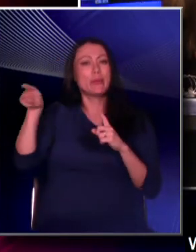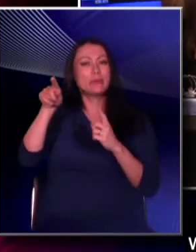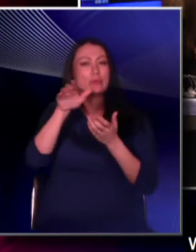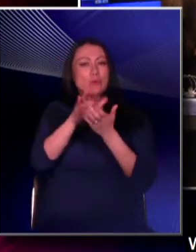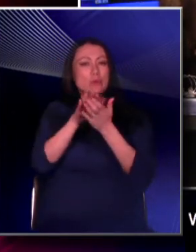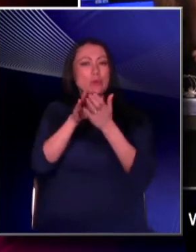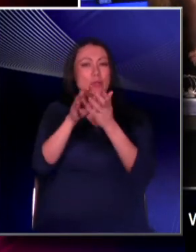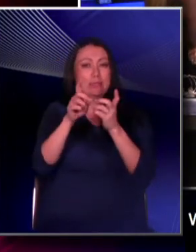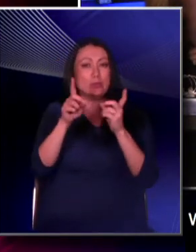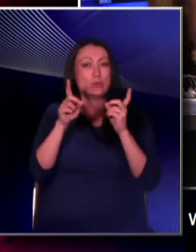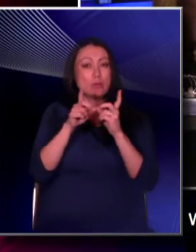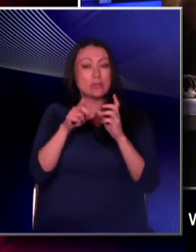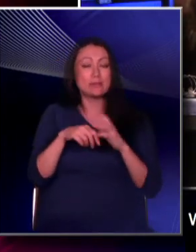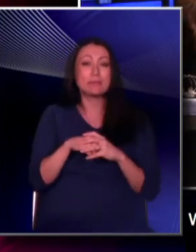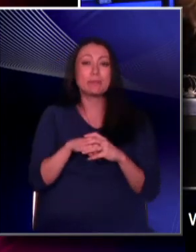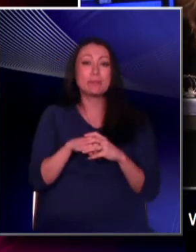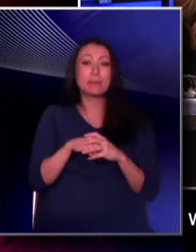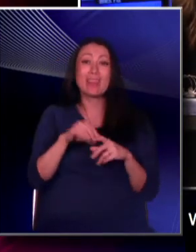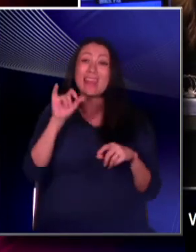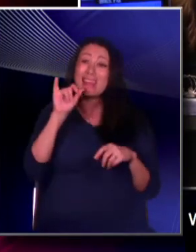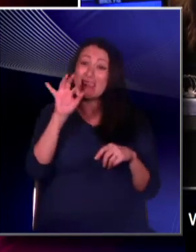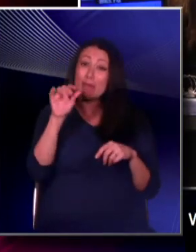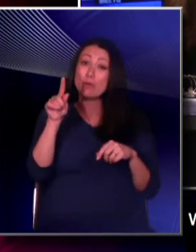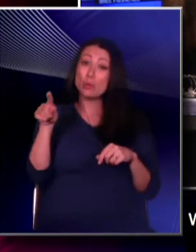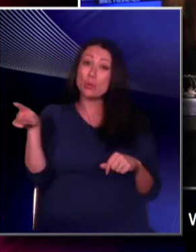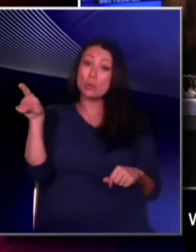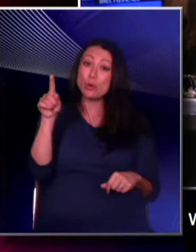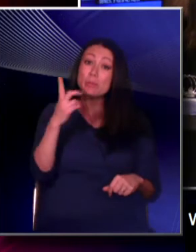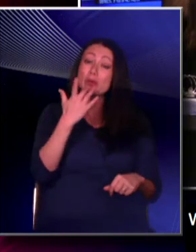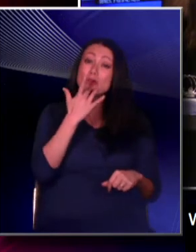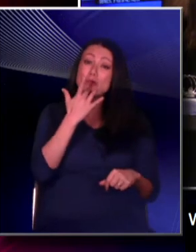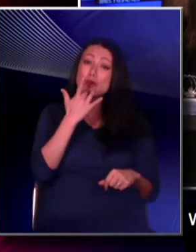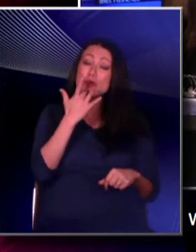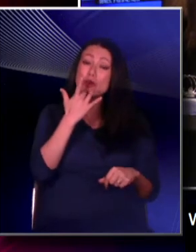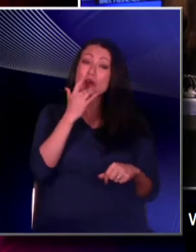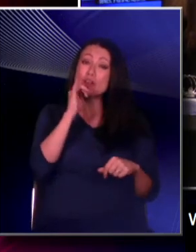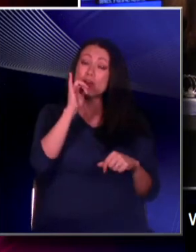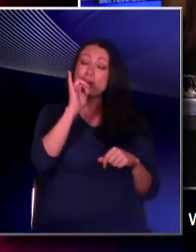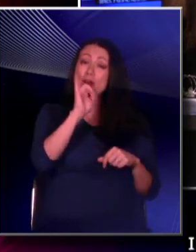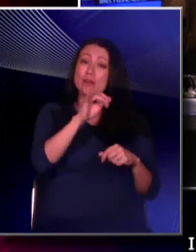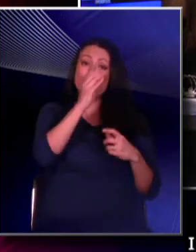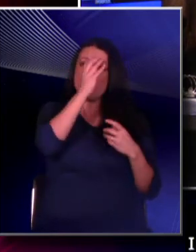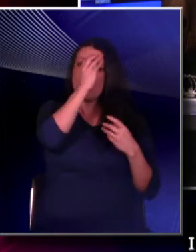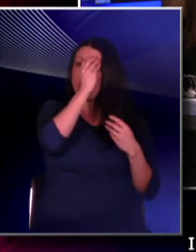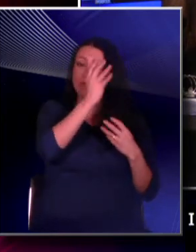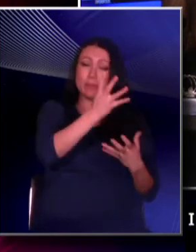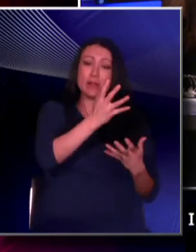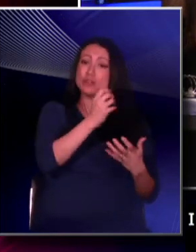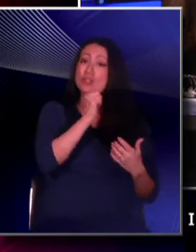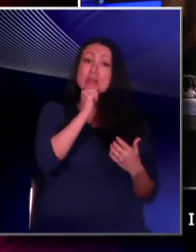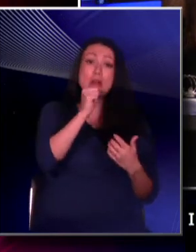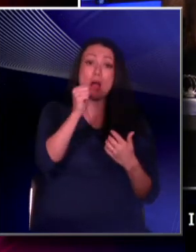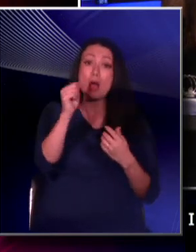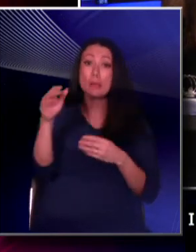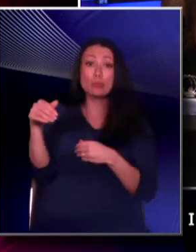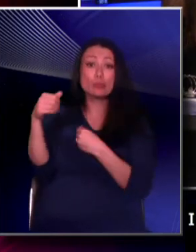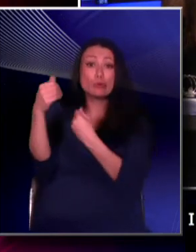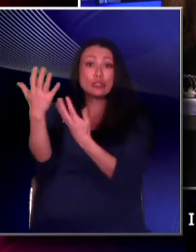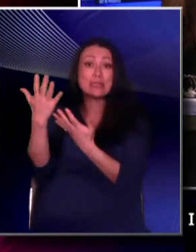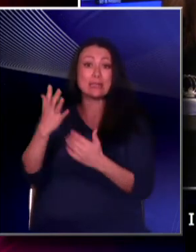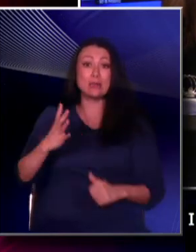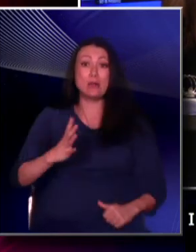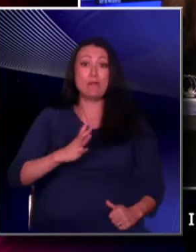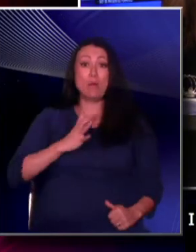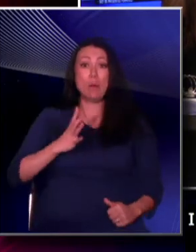If you, in fact, prefer that that information not be presented formally